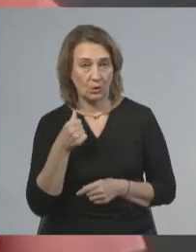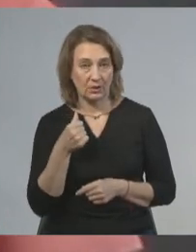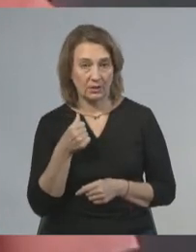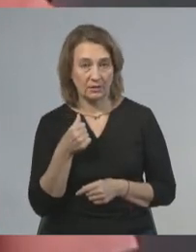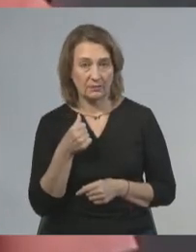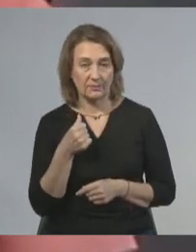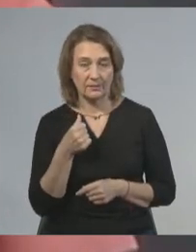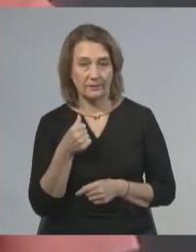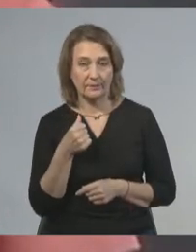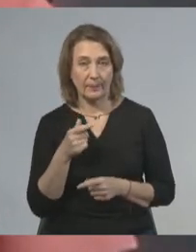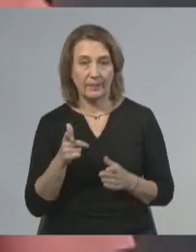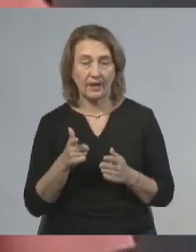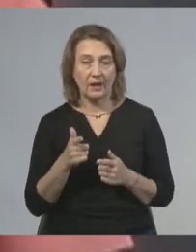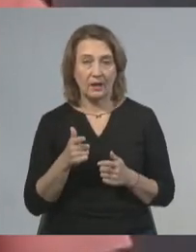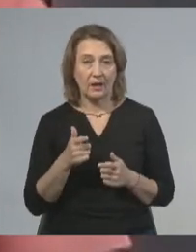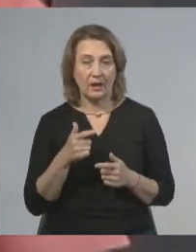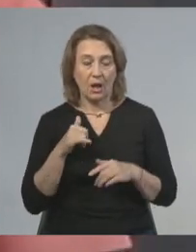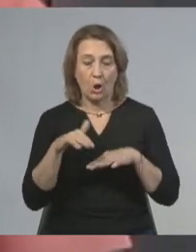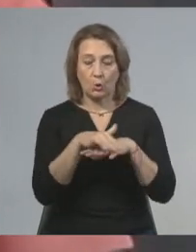years